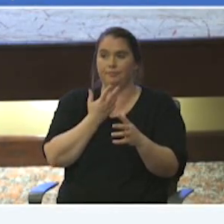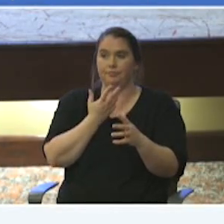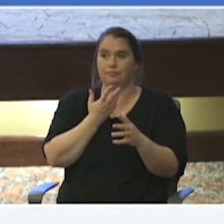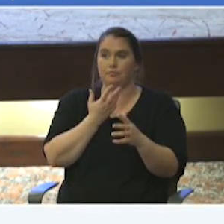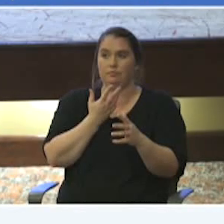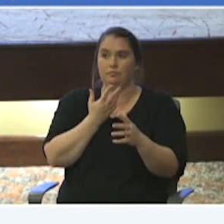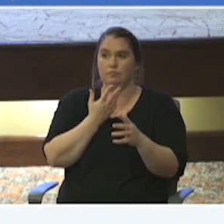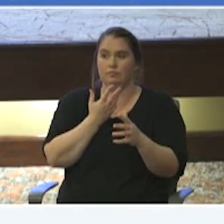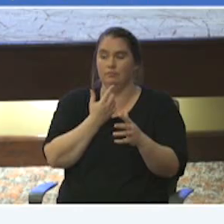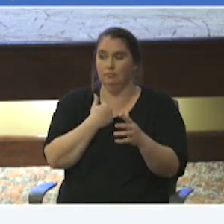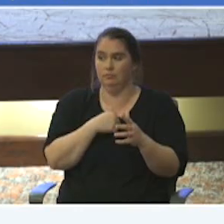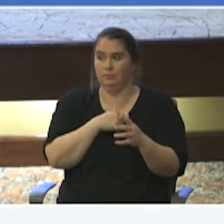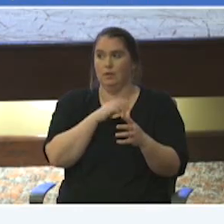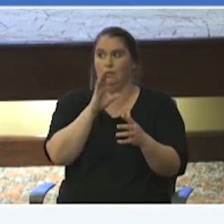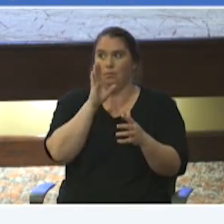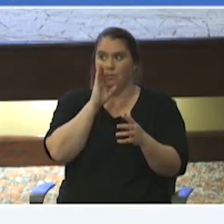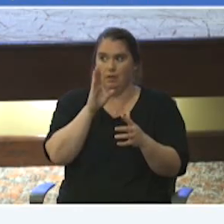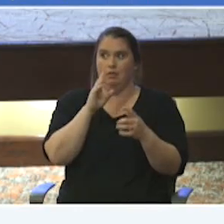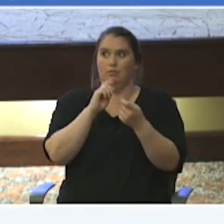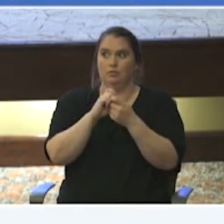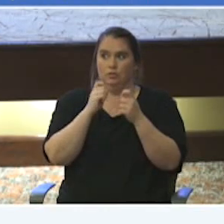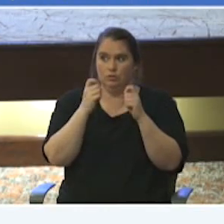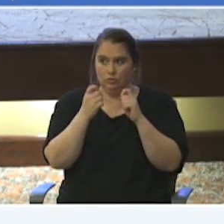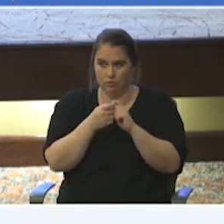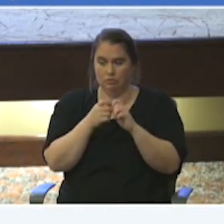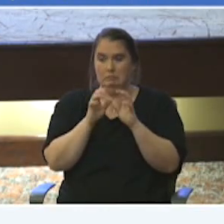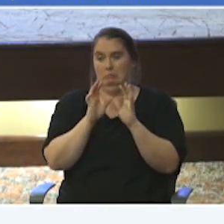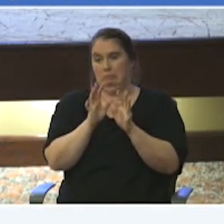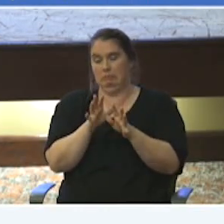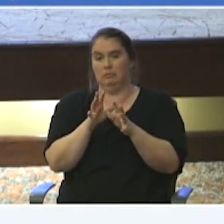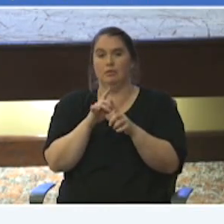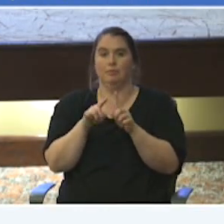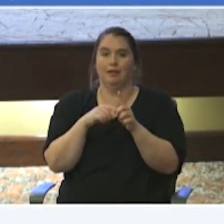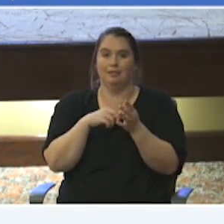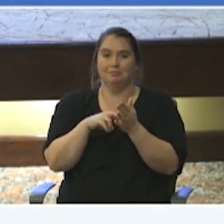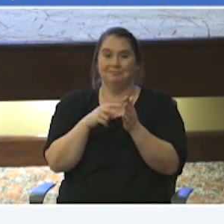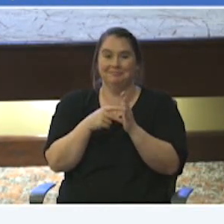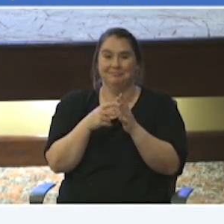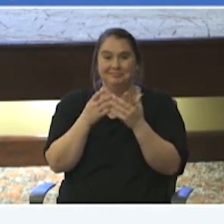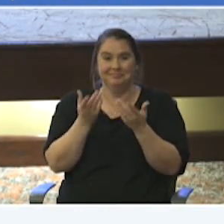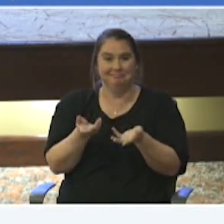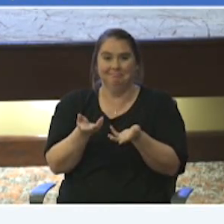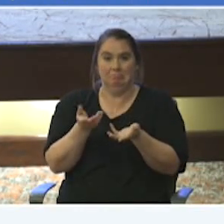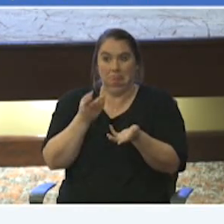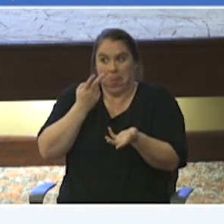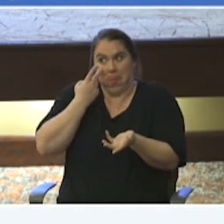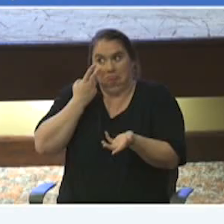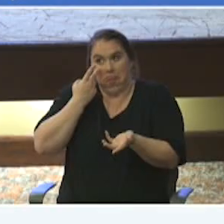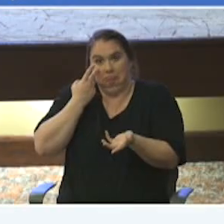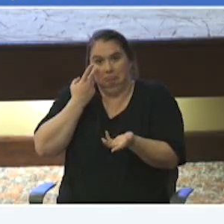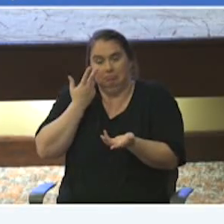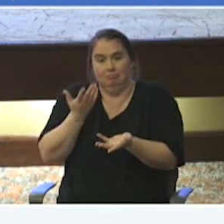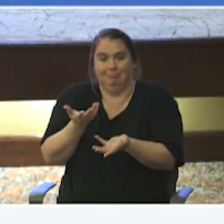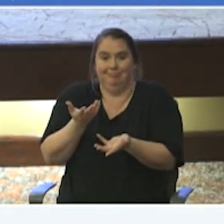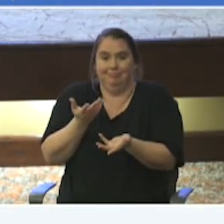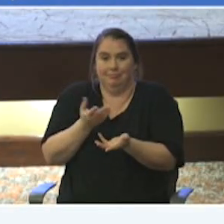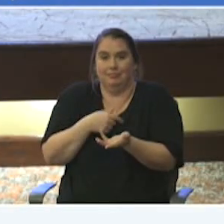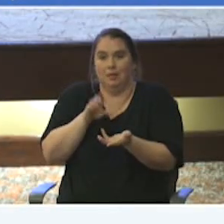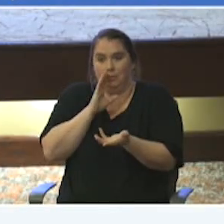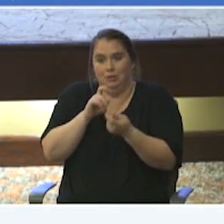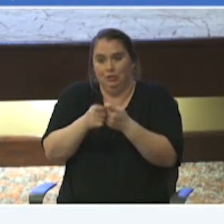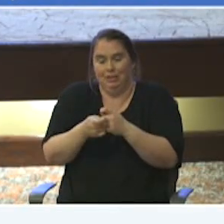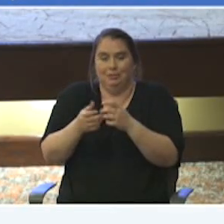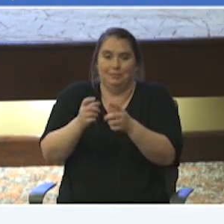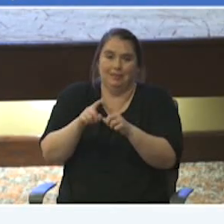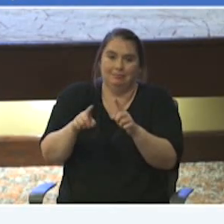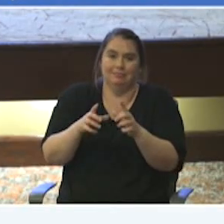should be may. Thank you. It should be may. It shall. It will add to the. May. It shall be may, or maybe shall. I don't know.